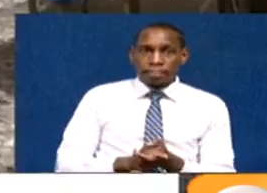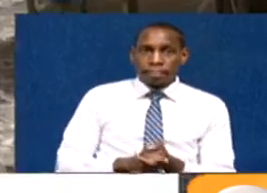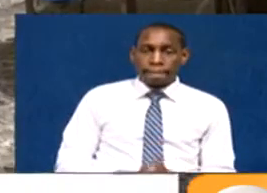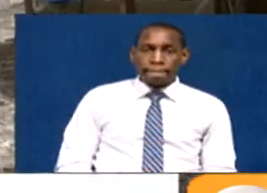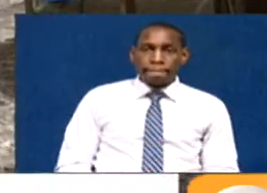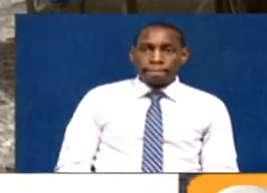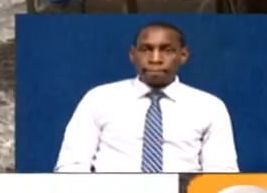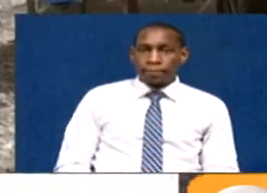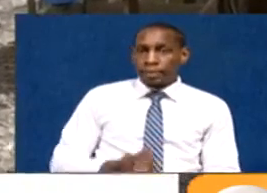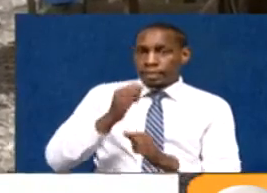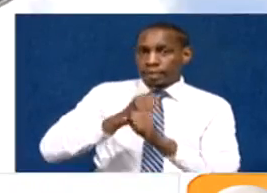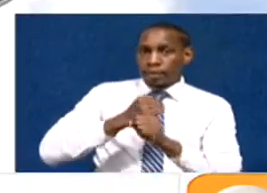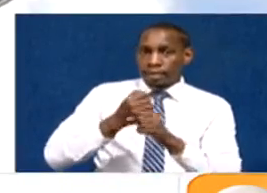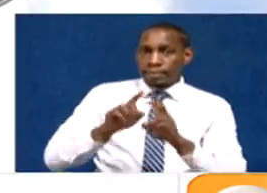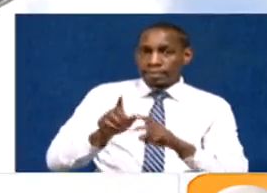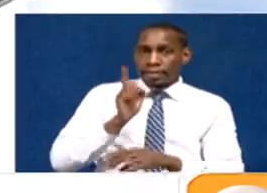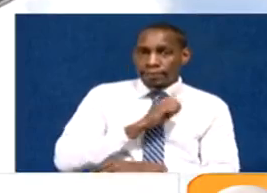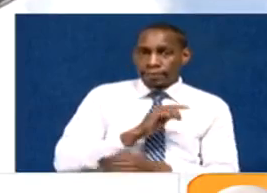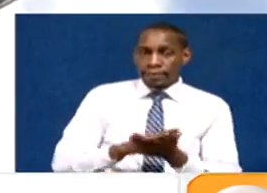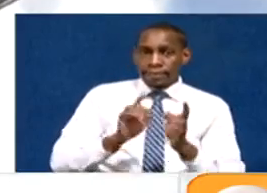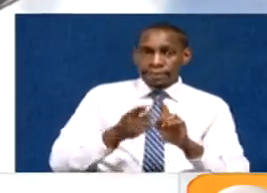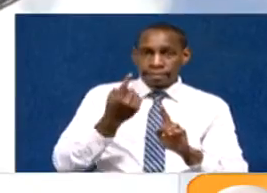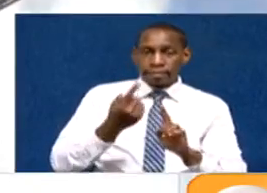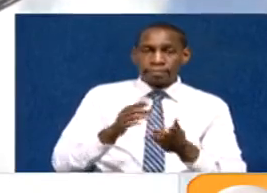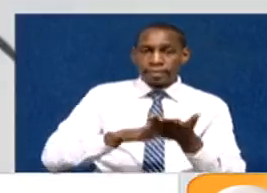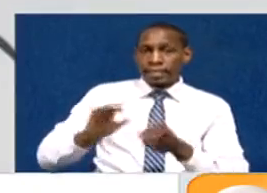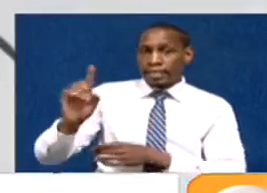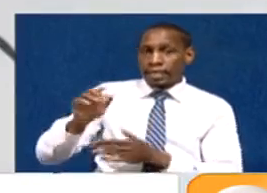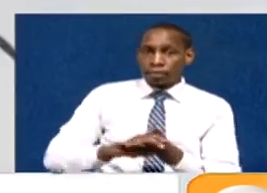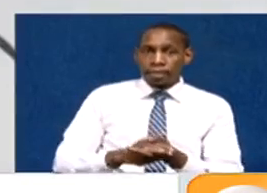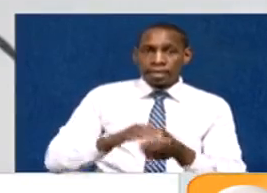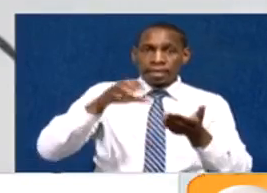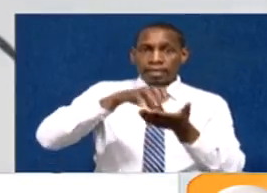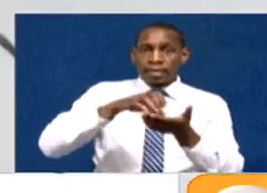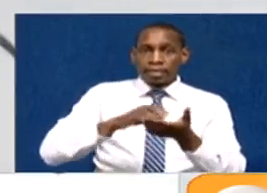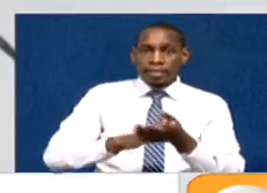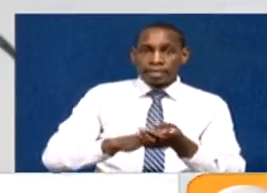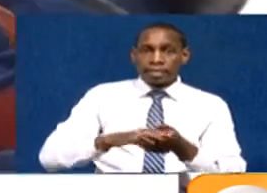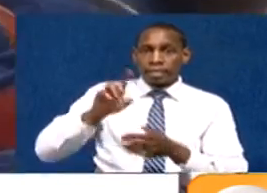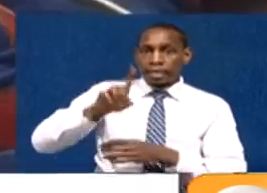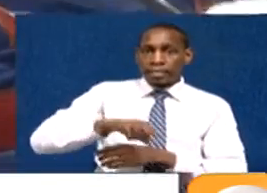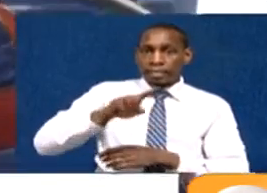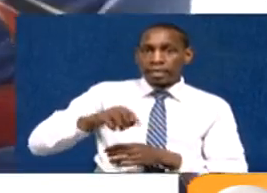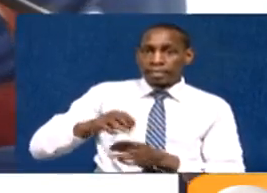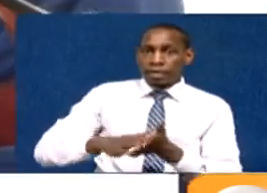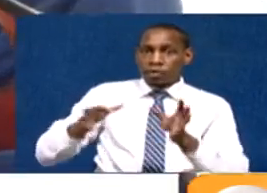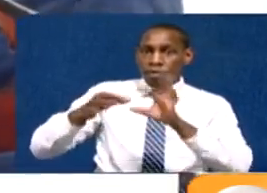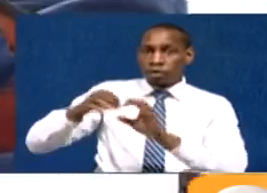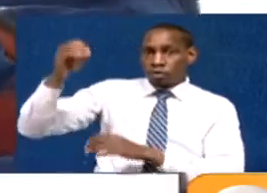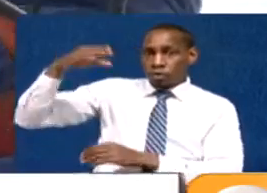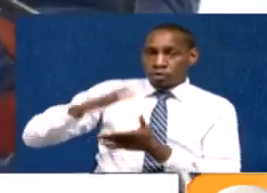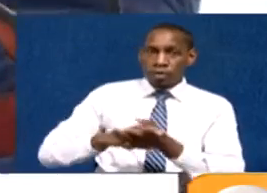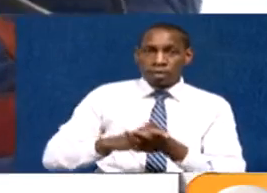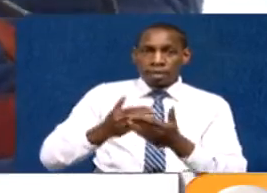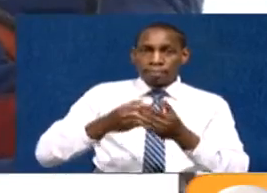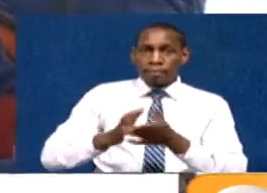along. The exercise has already begun on a pilot basis in Nairobi, where cases of illegal connections are rampant before being